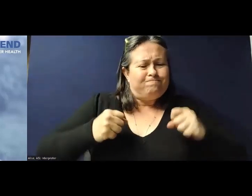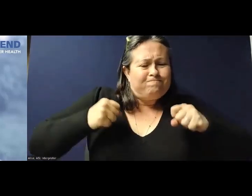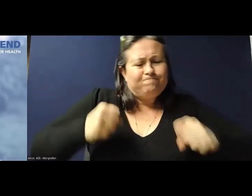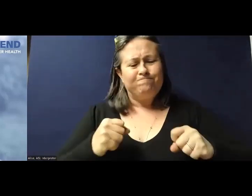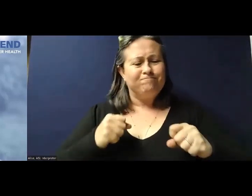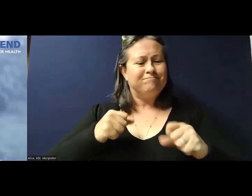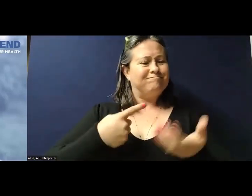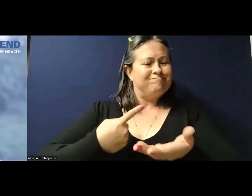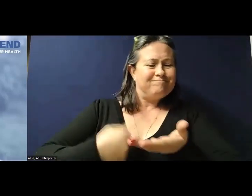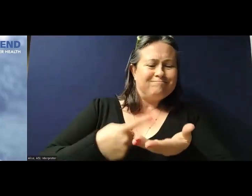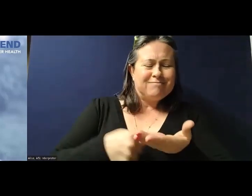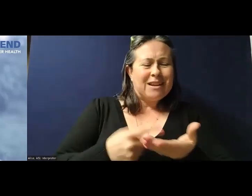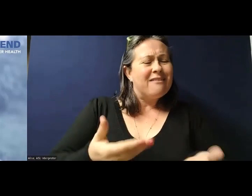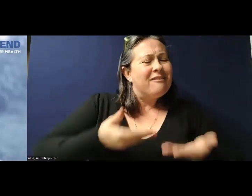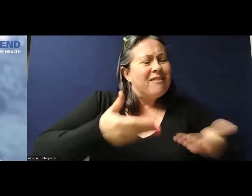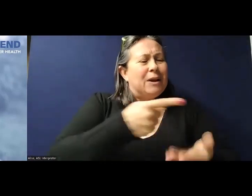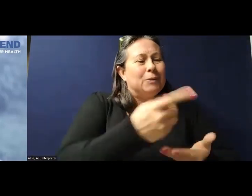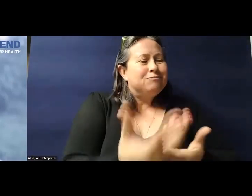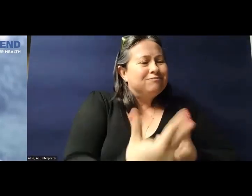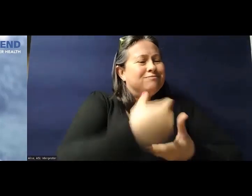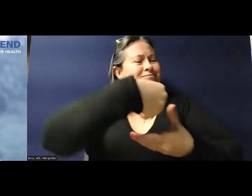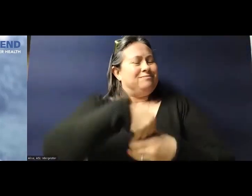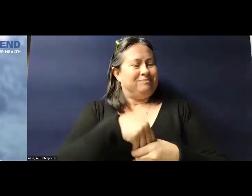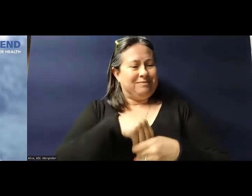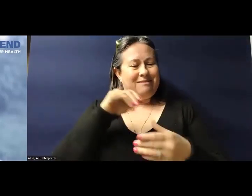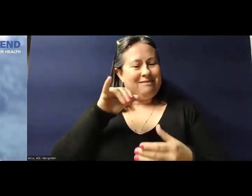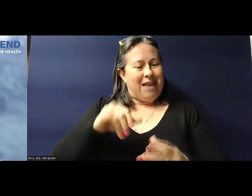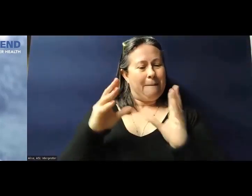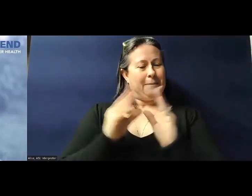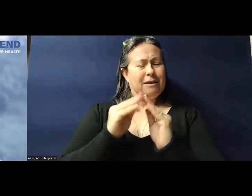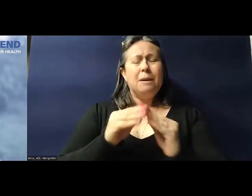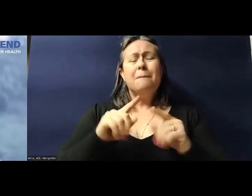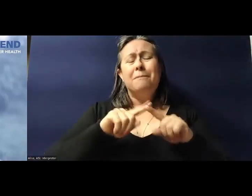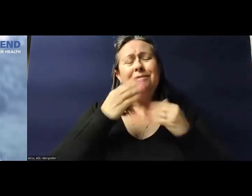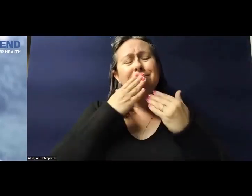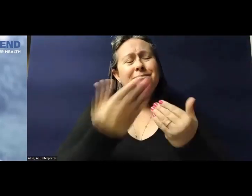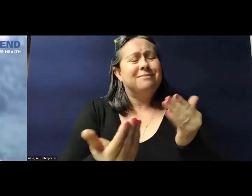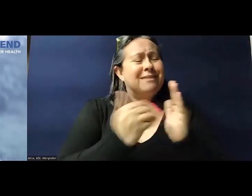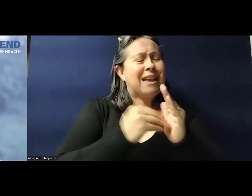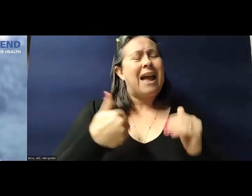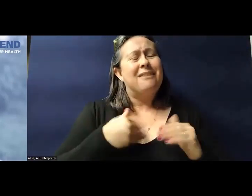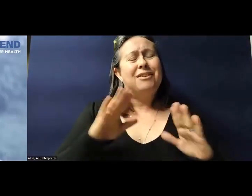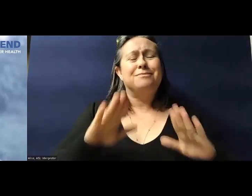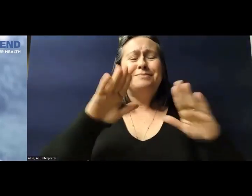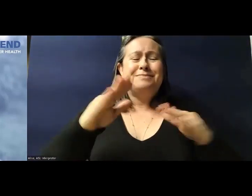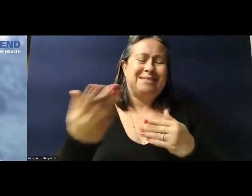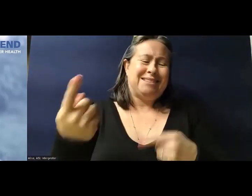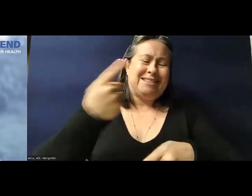discussion. So thank you again and have an amazing day.